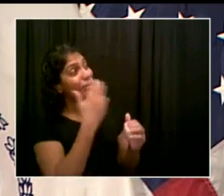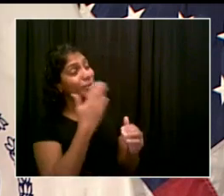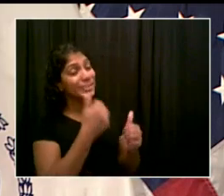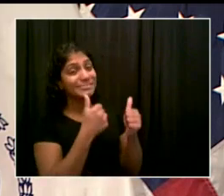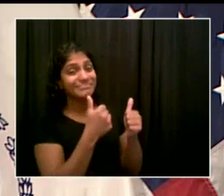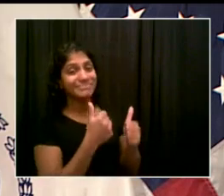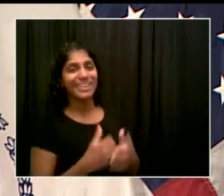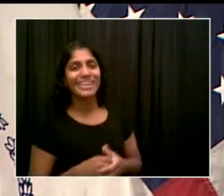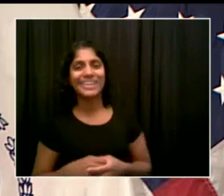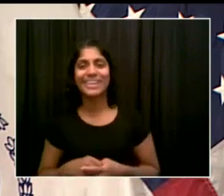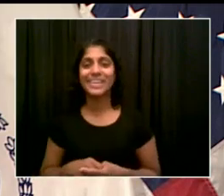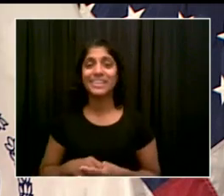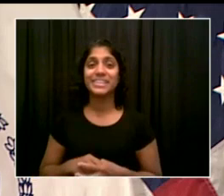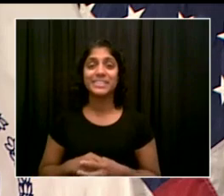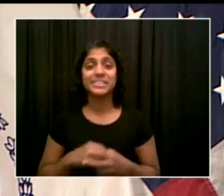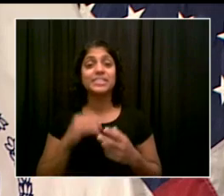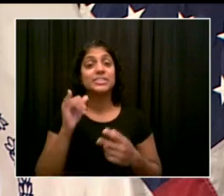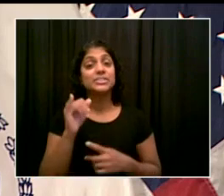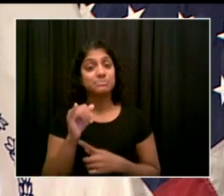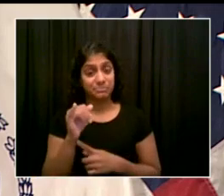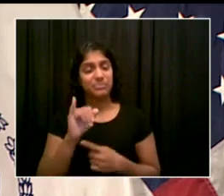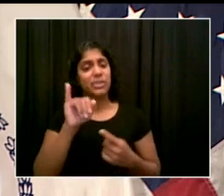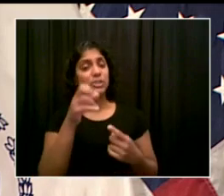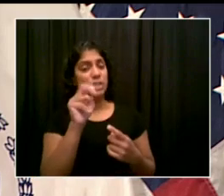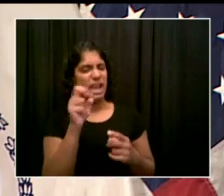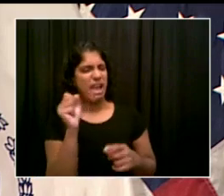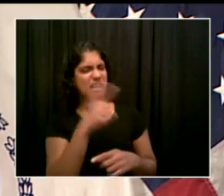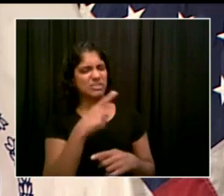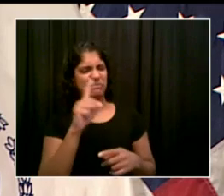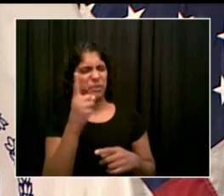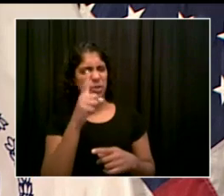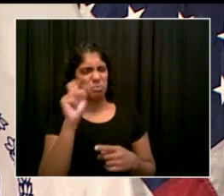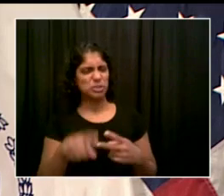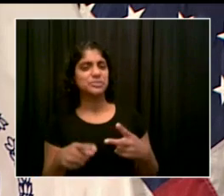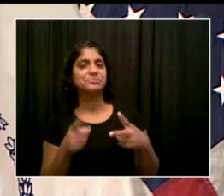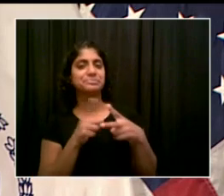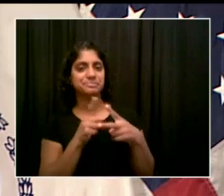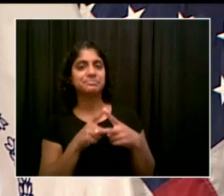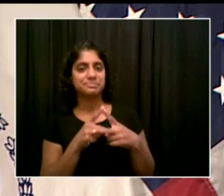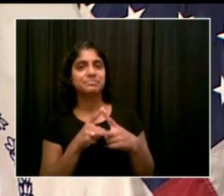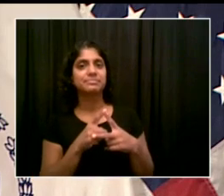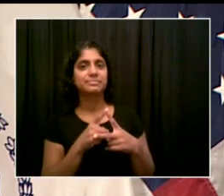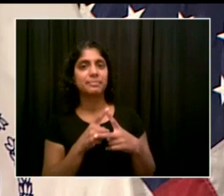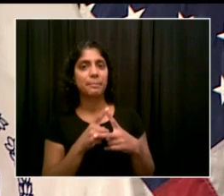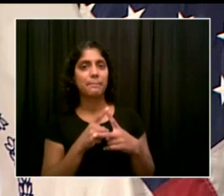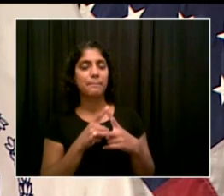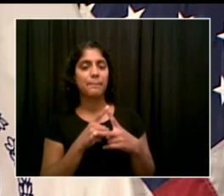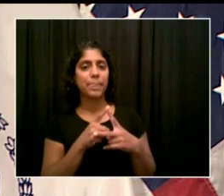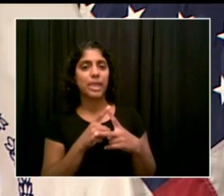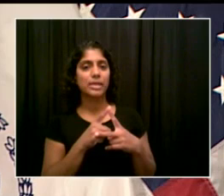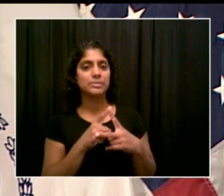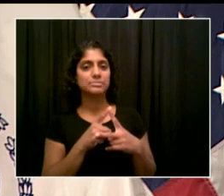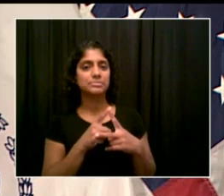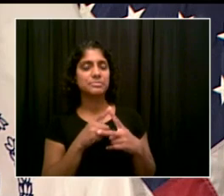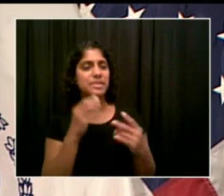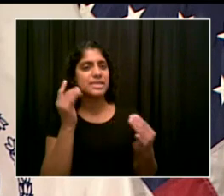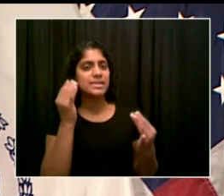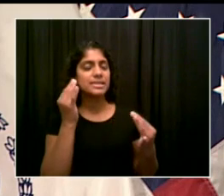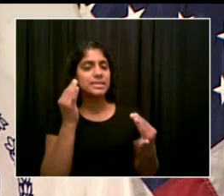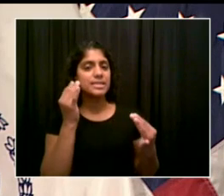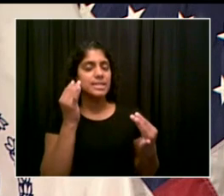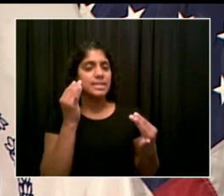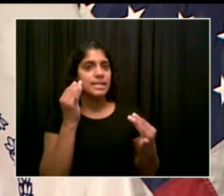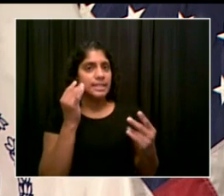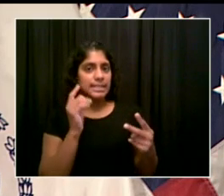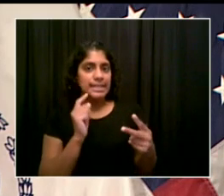question that I would ask would be, have you spoken to the unions about this